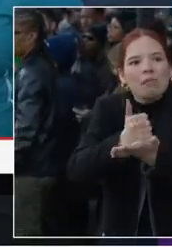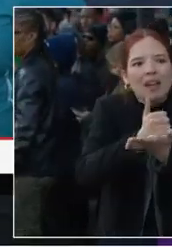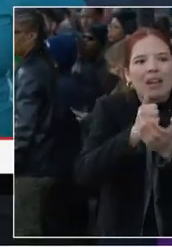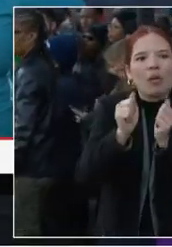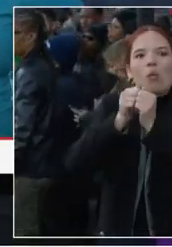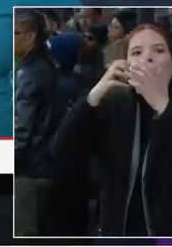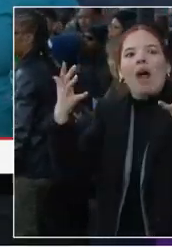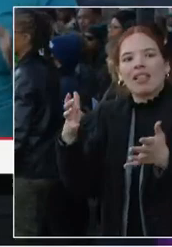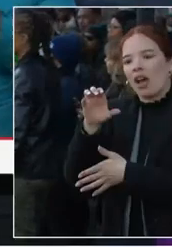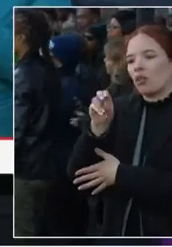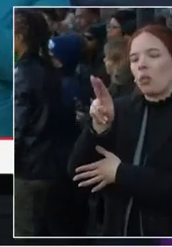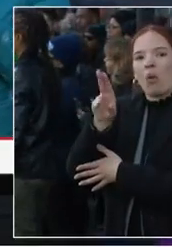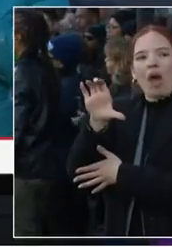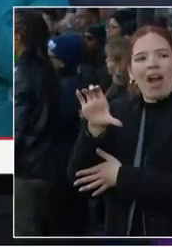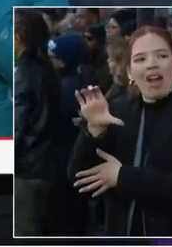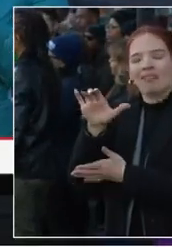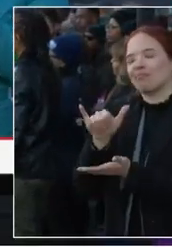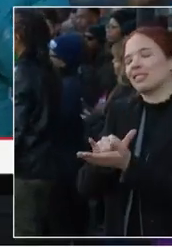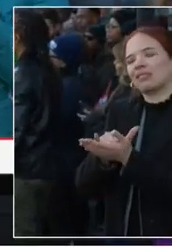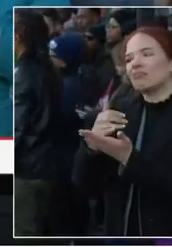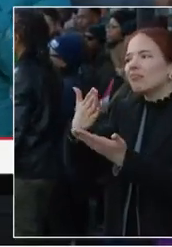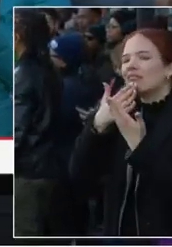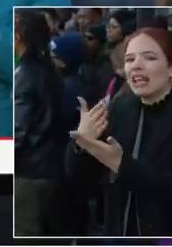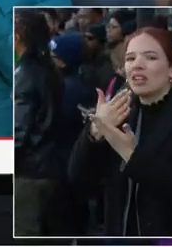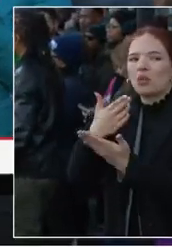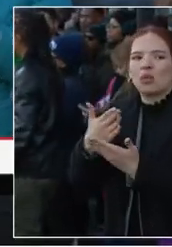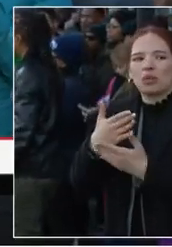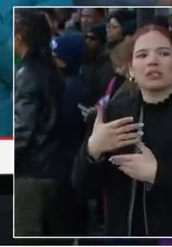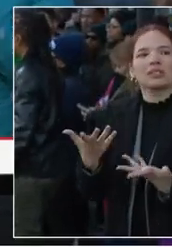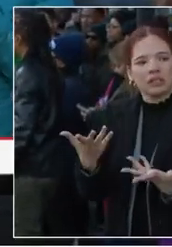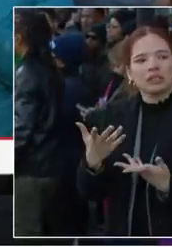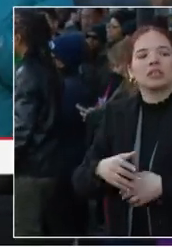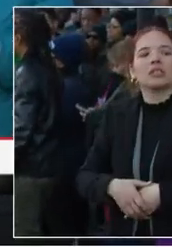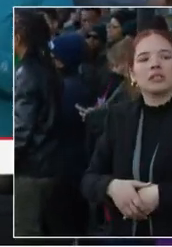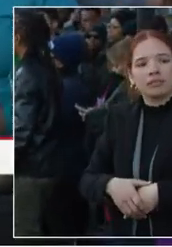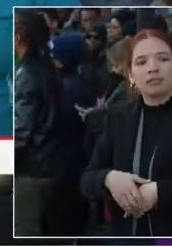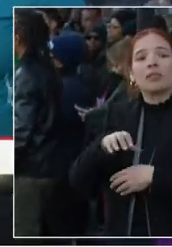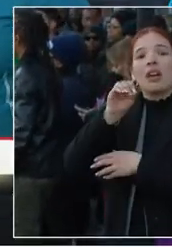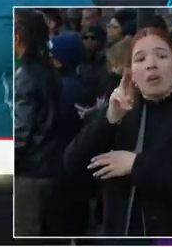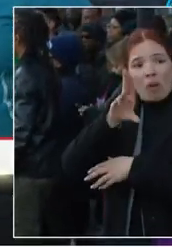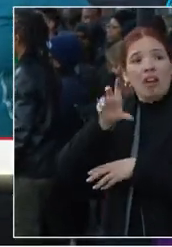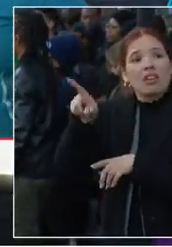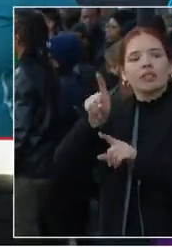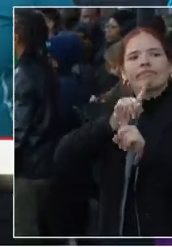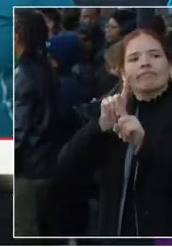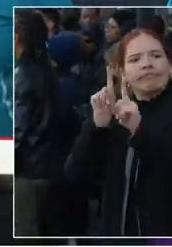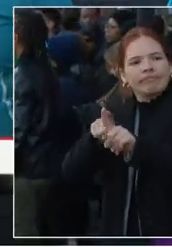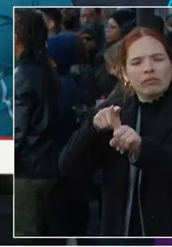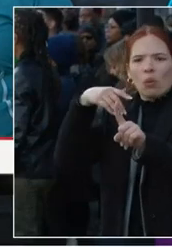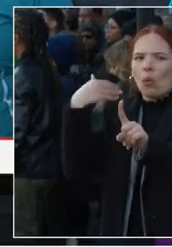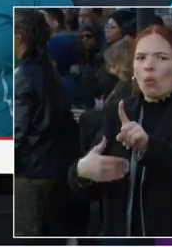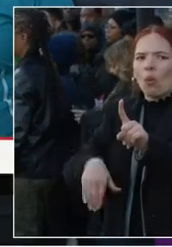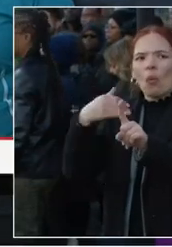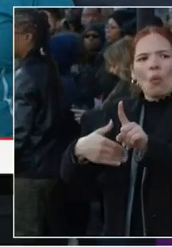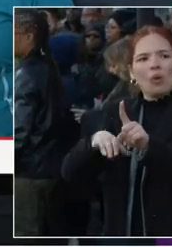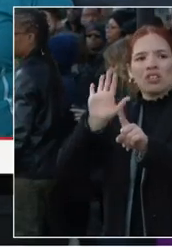see the responses, we know that OUC is getting the first call. Any comment on the merit